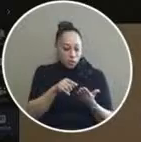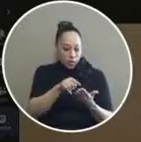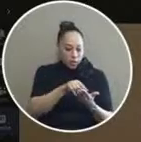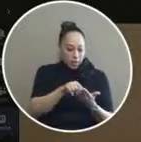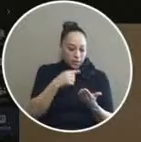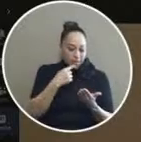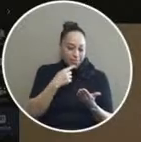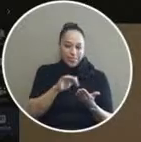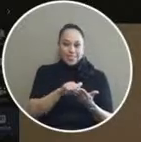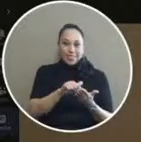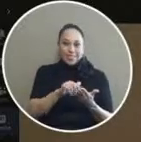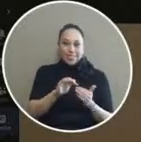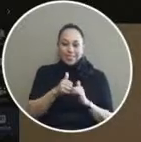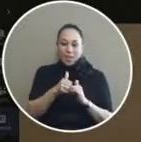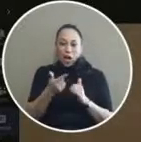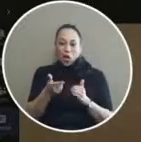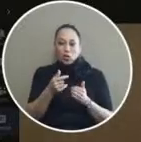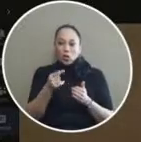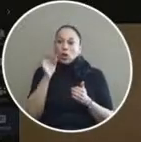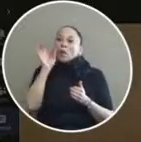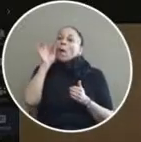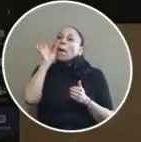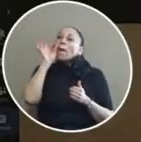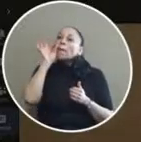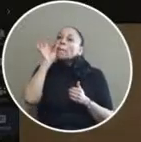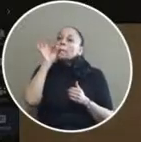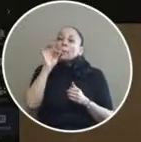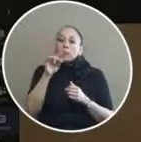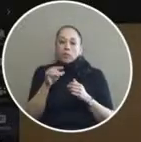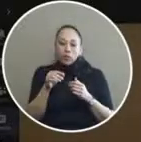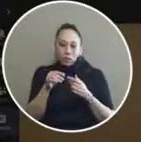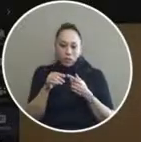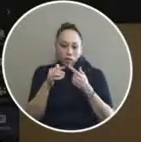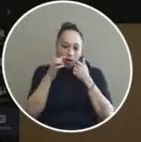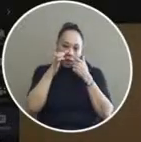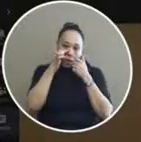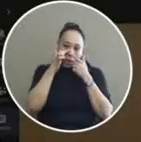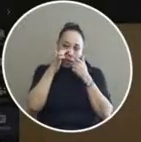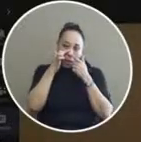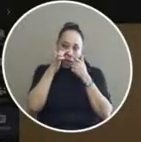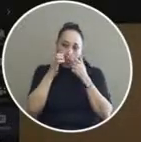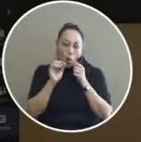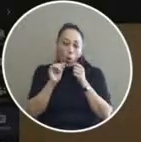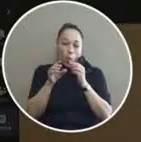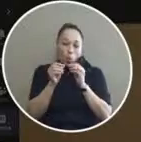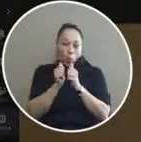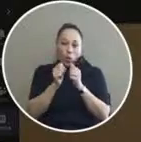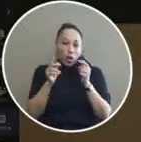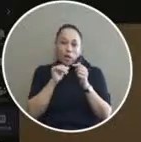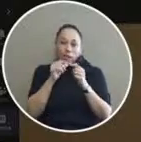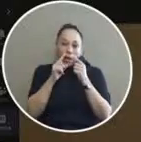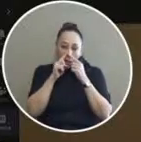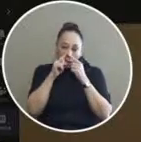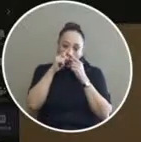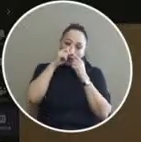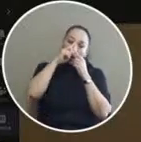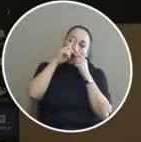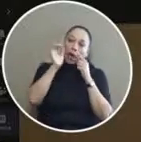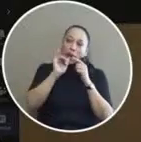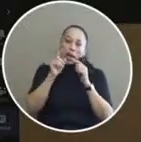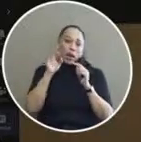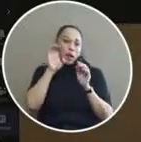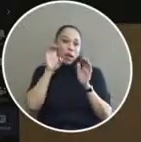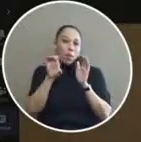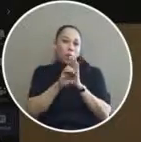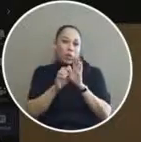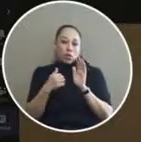instructions how you're going to be collecting that, doing the anterior part of the nose without going deep in like the picture that I showed.